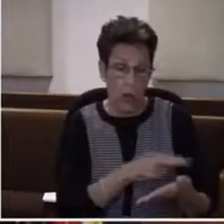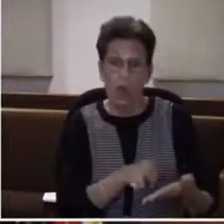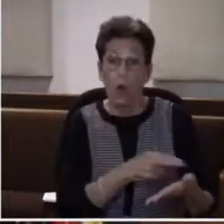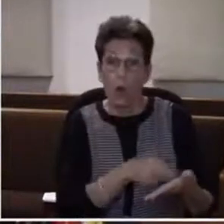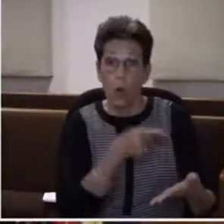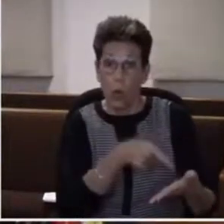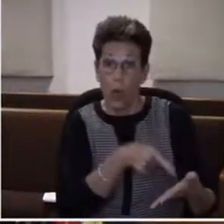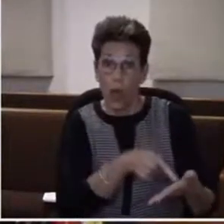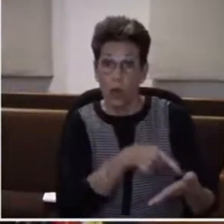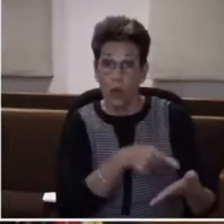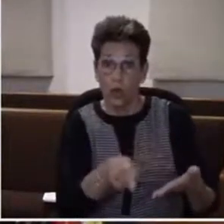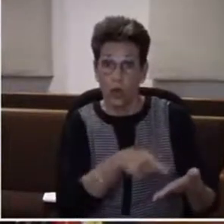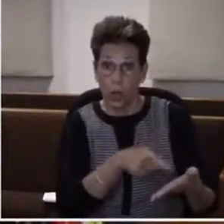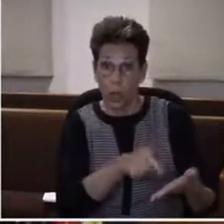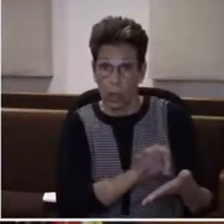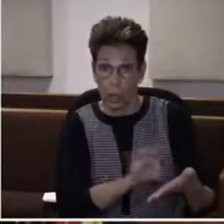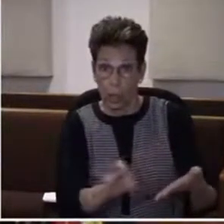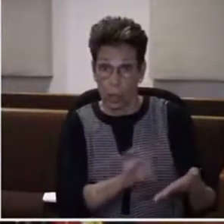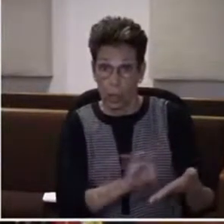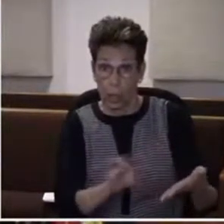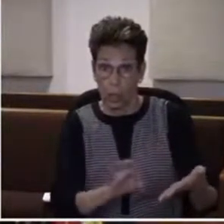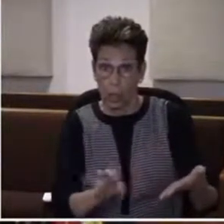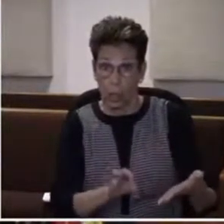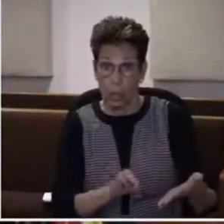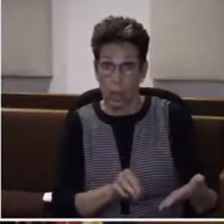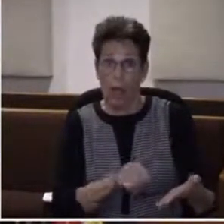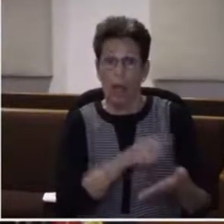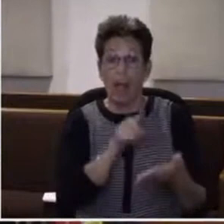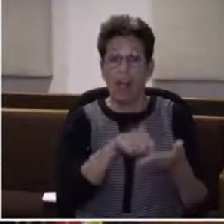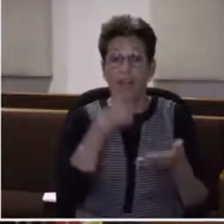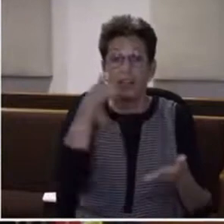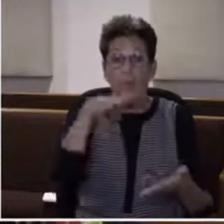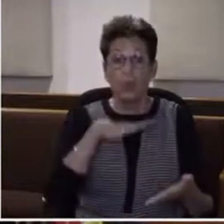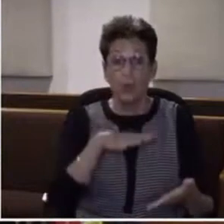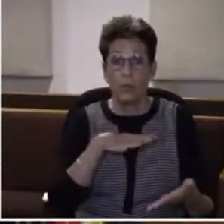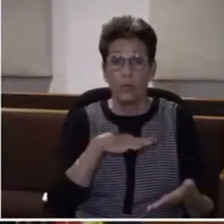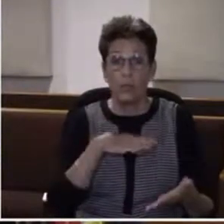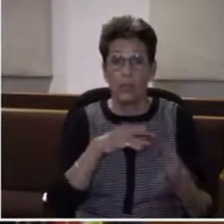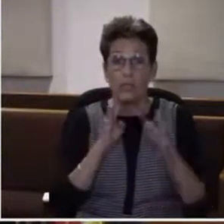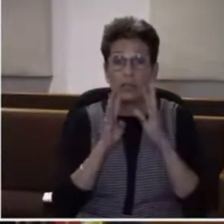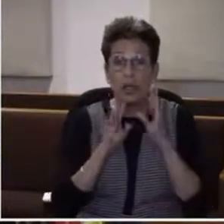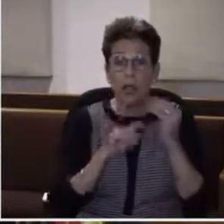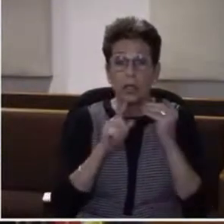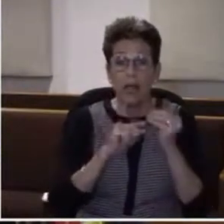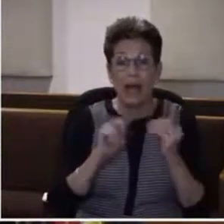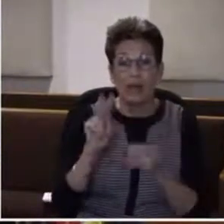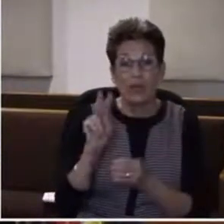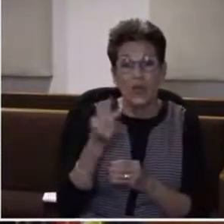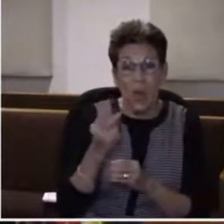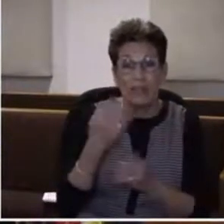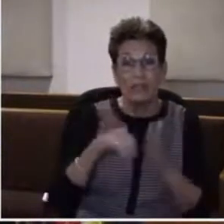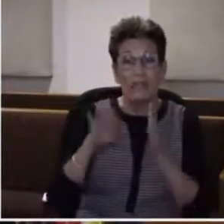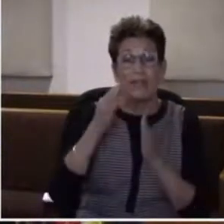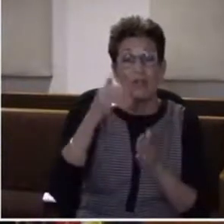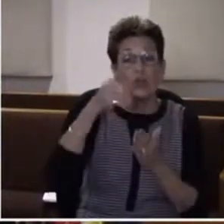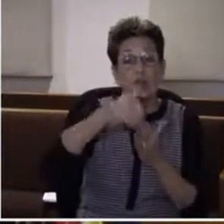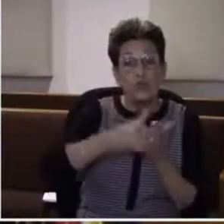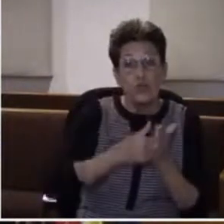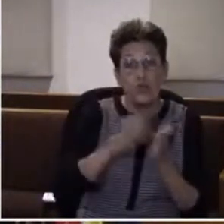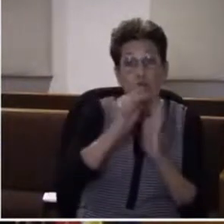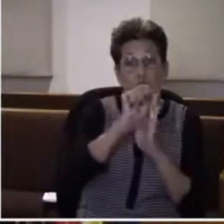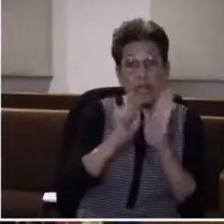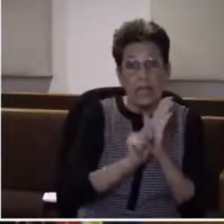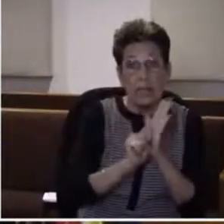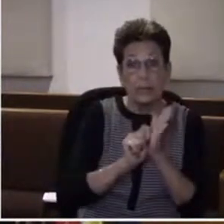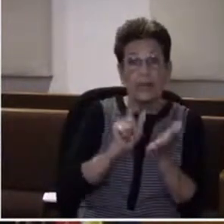Kings, but I want you to understand that she's also mentioned twice in the New Testament. Luke